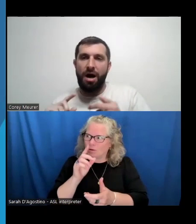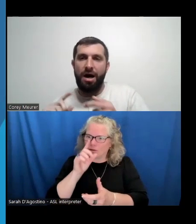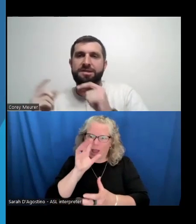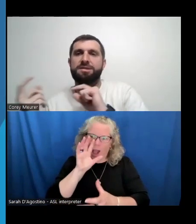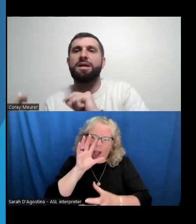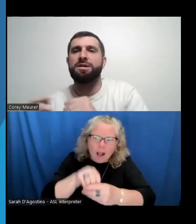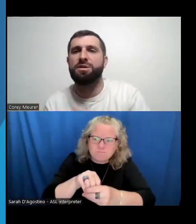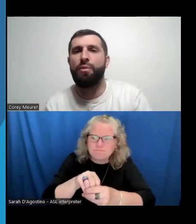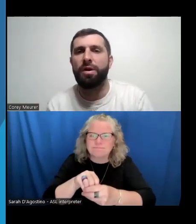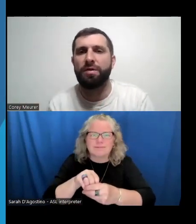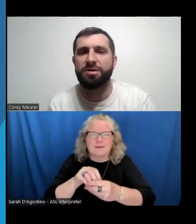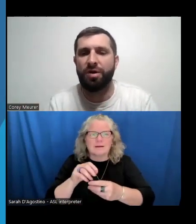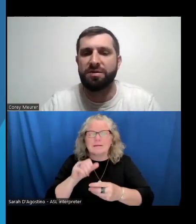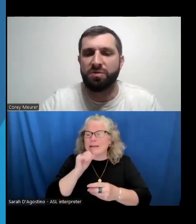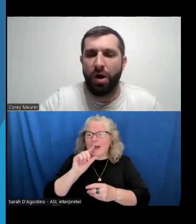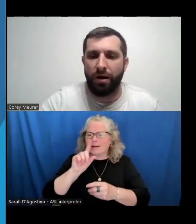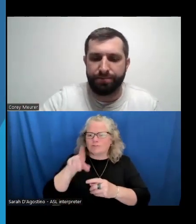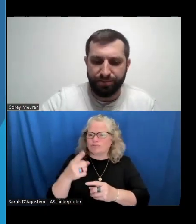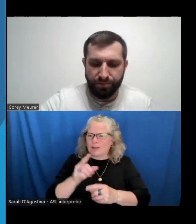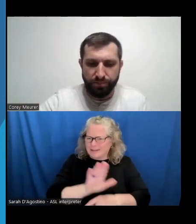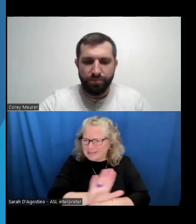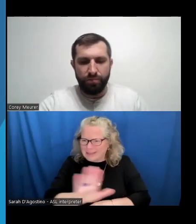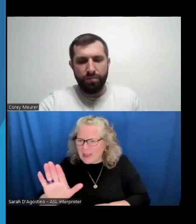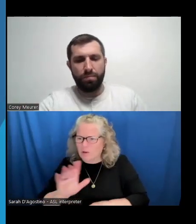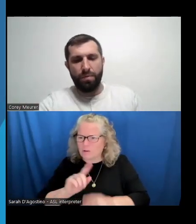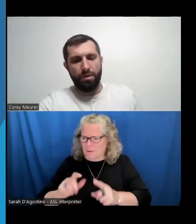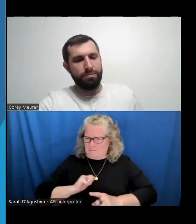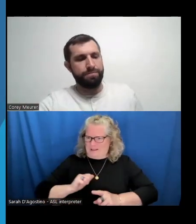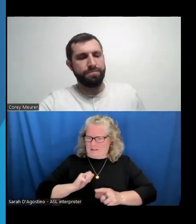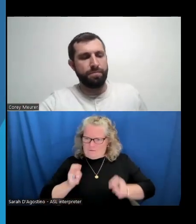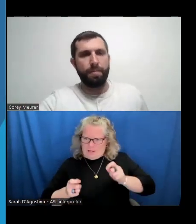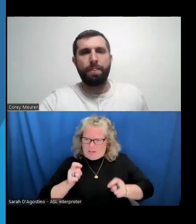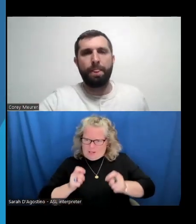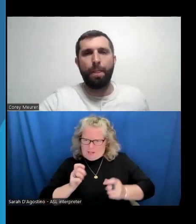shift us into supporting their strengths as well?